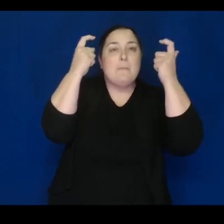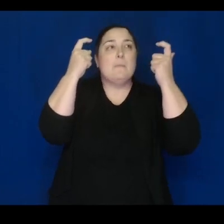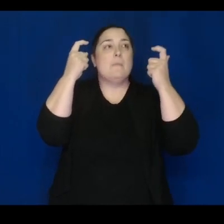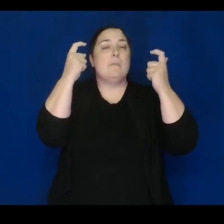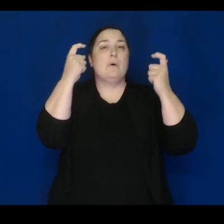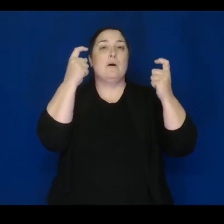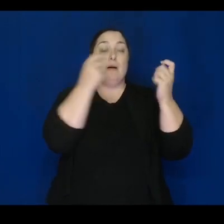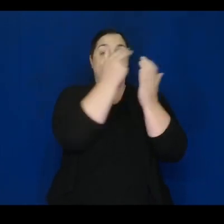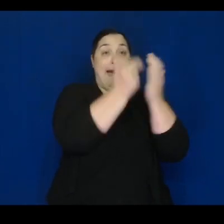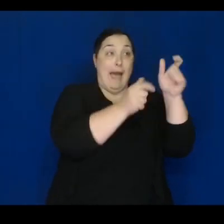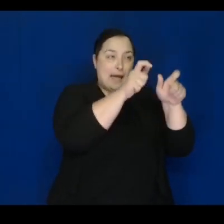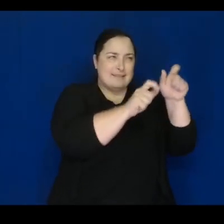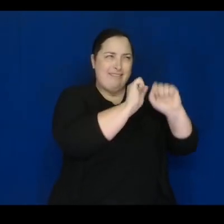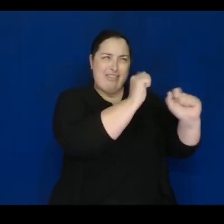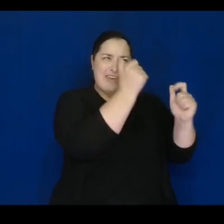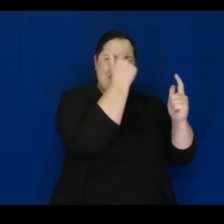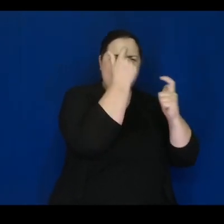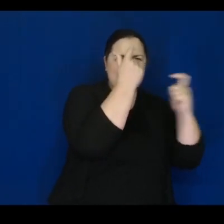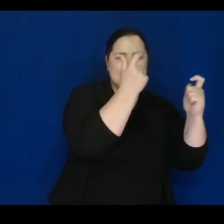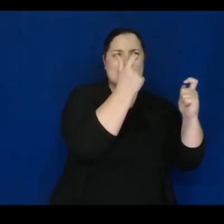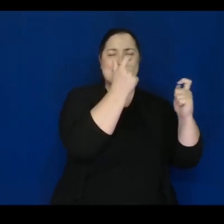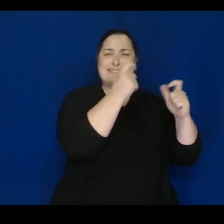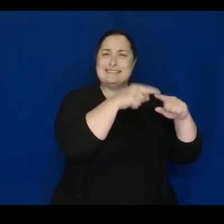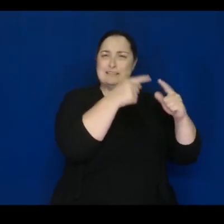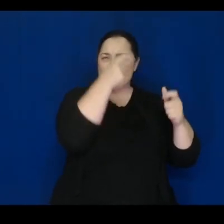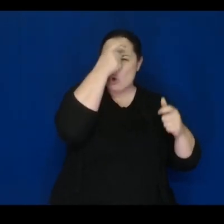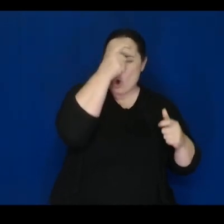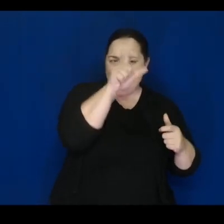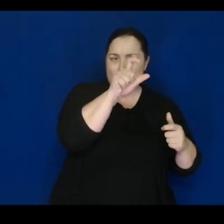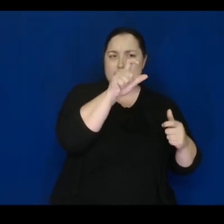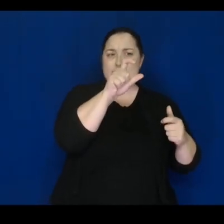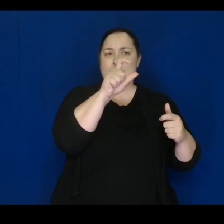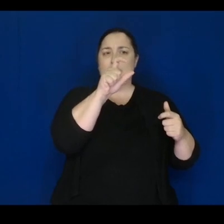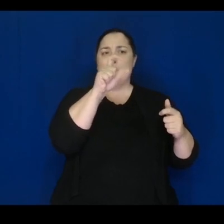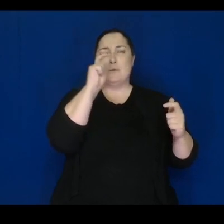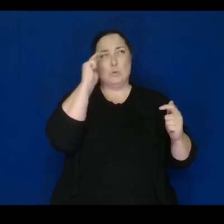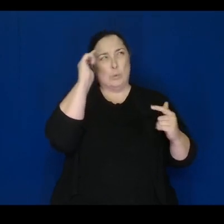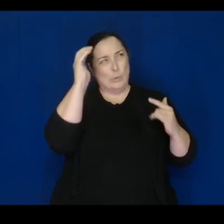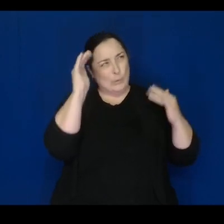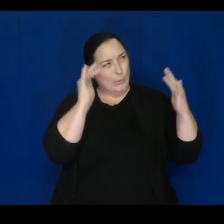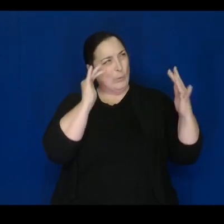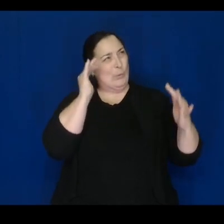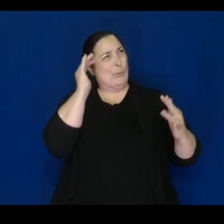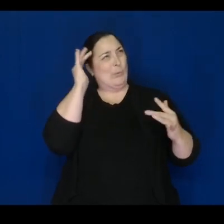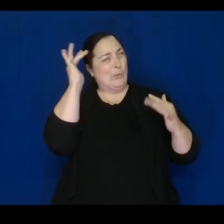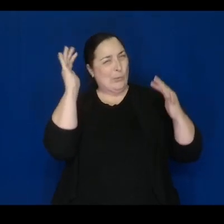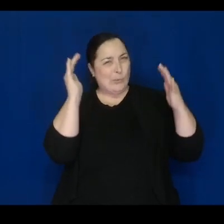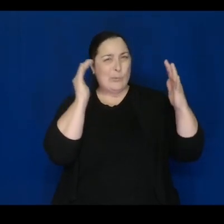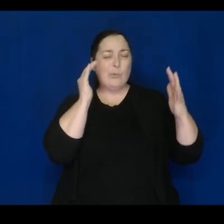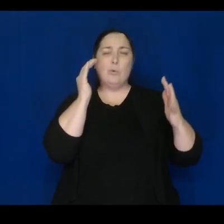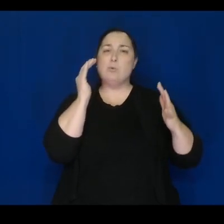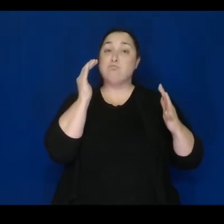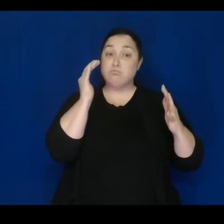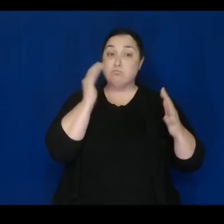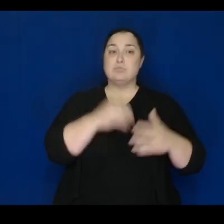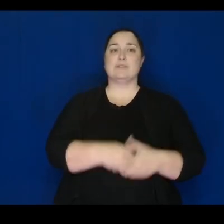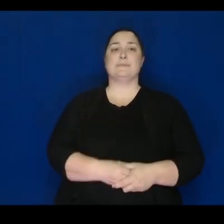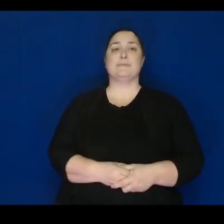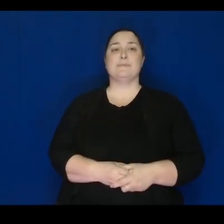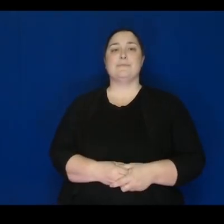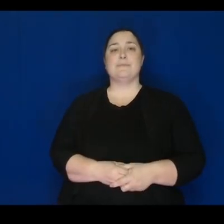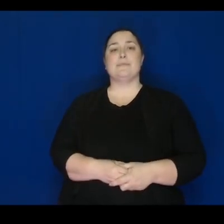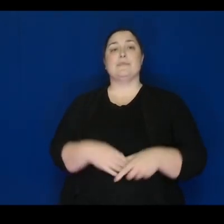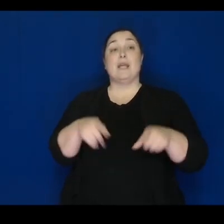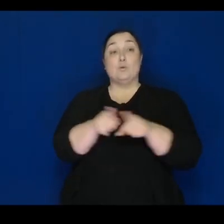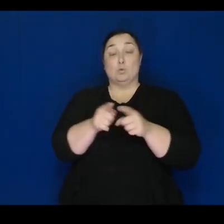artists' ideas or the different concepts, but also for students, really